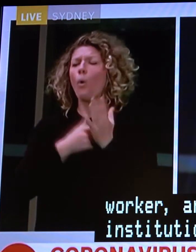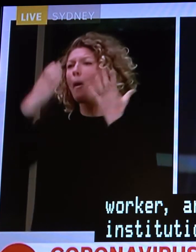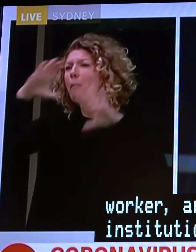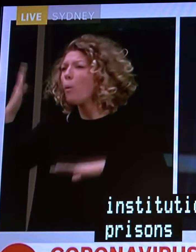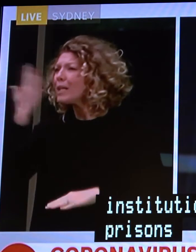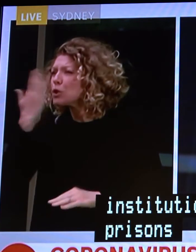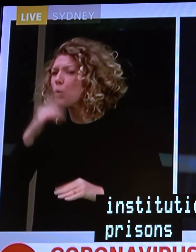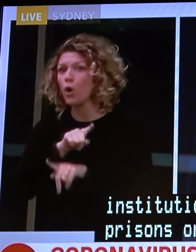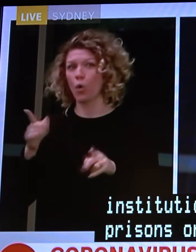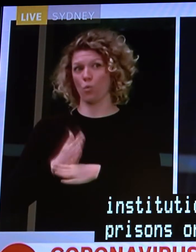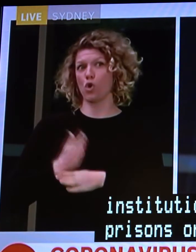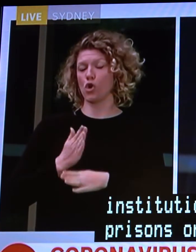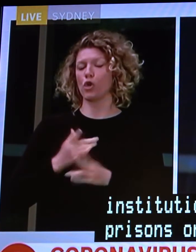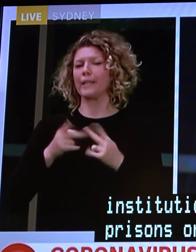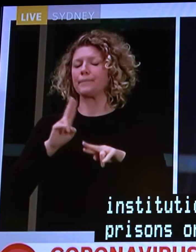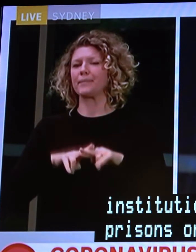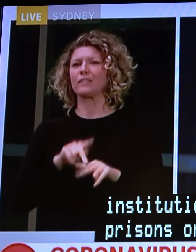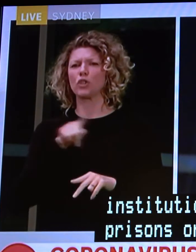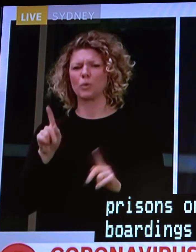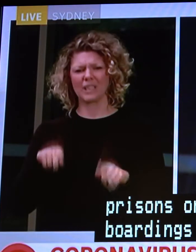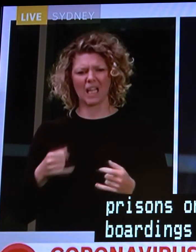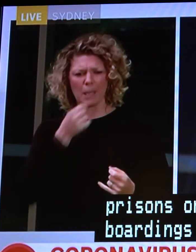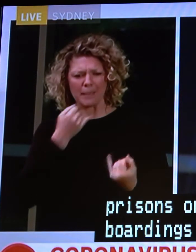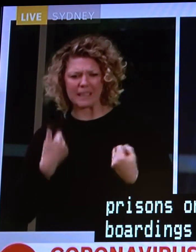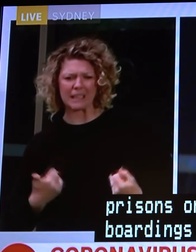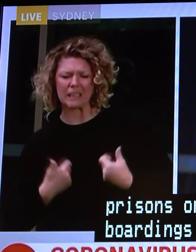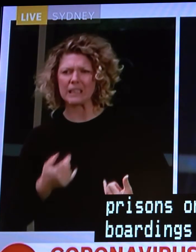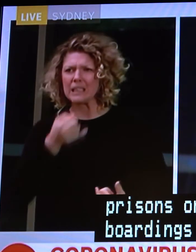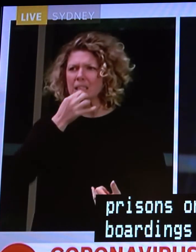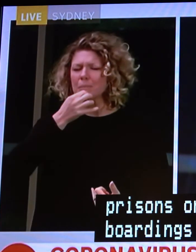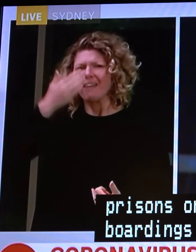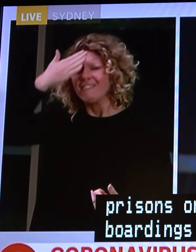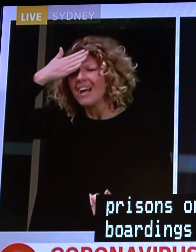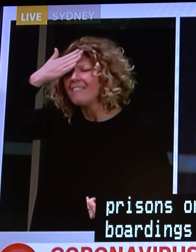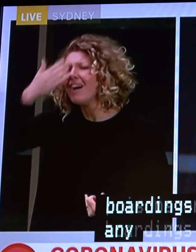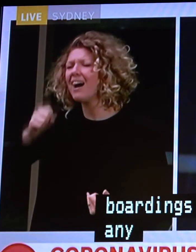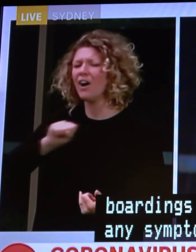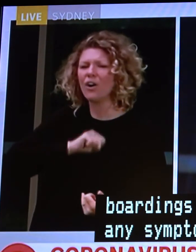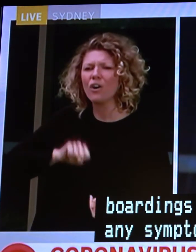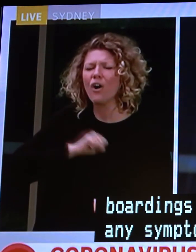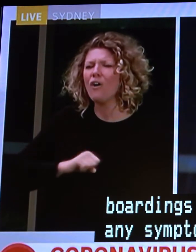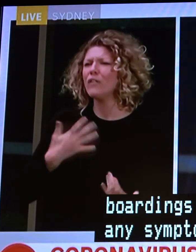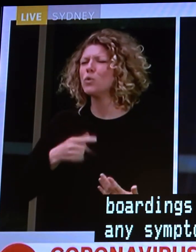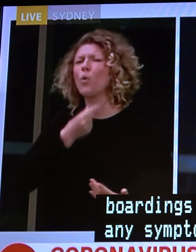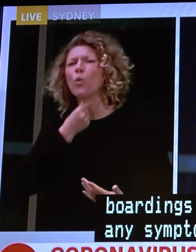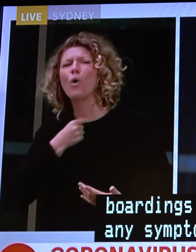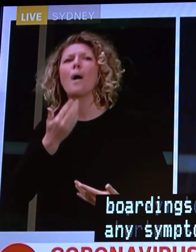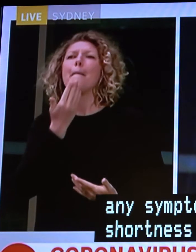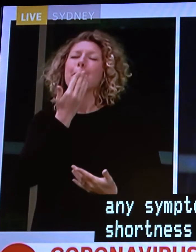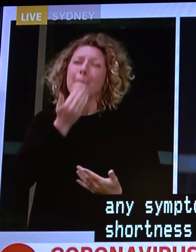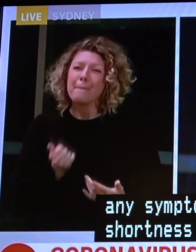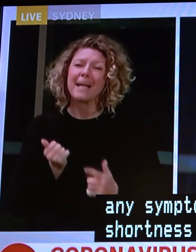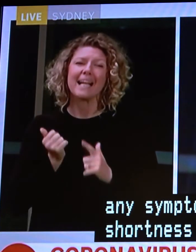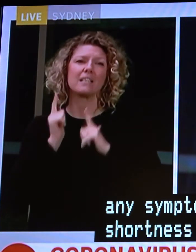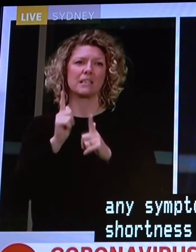you developed any symptoms, again with fever, shortness of breath, cough, sore throat, we do urge you to come forward